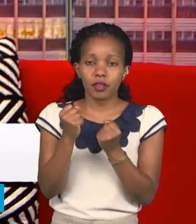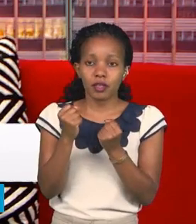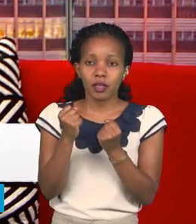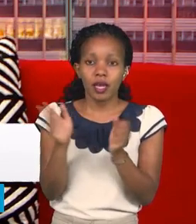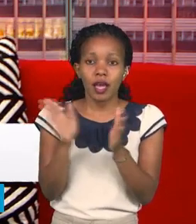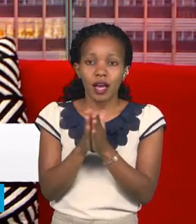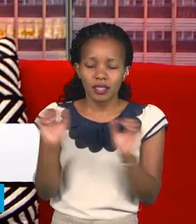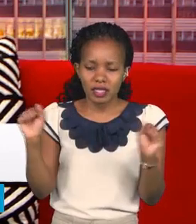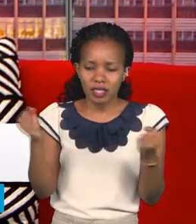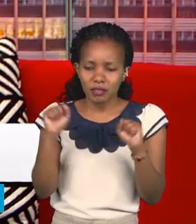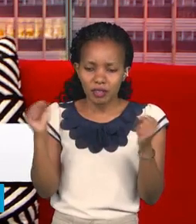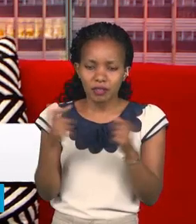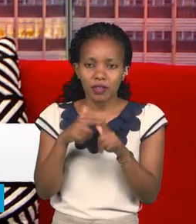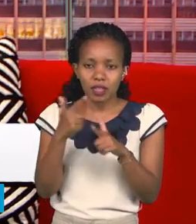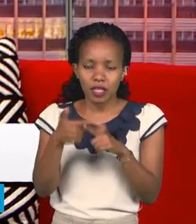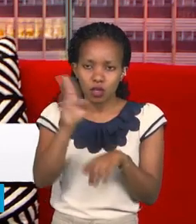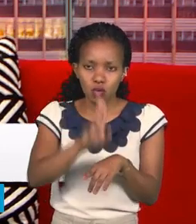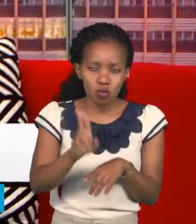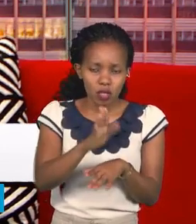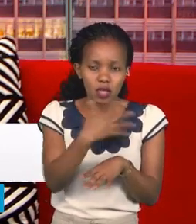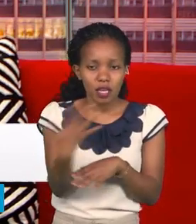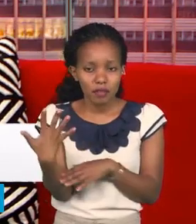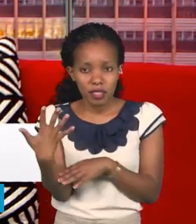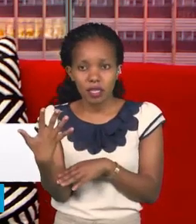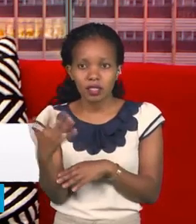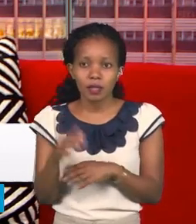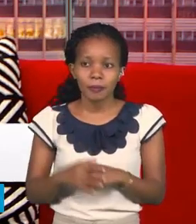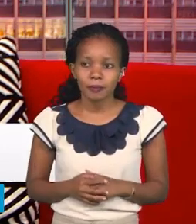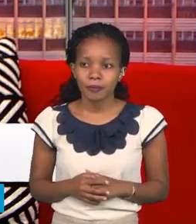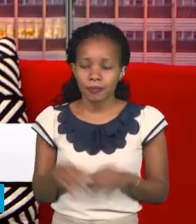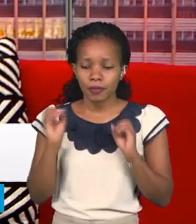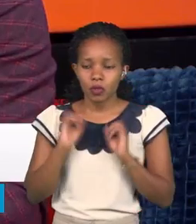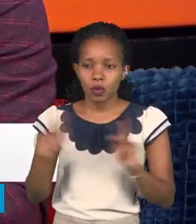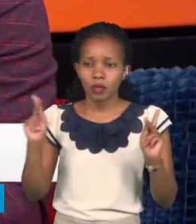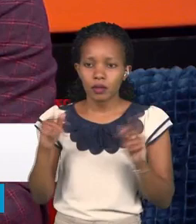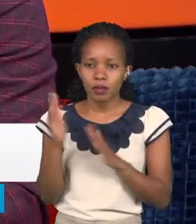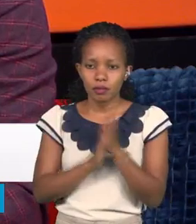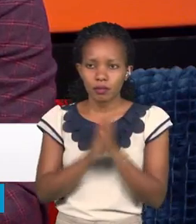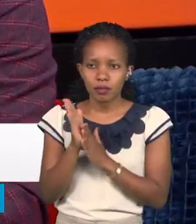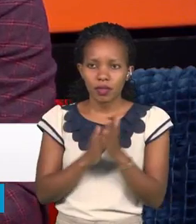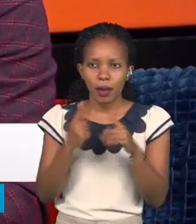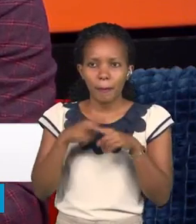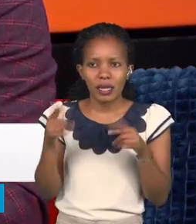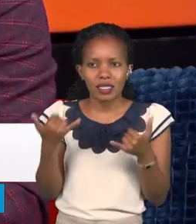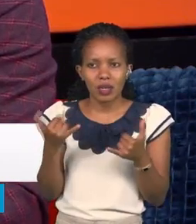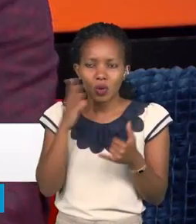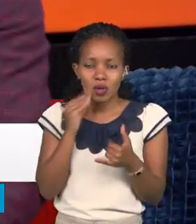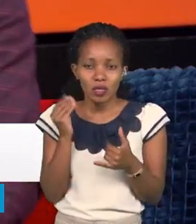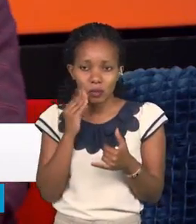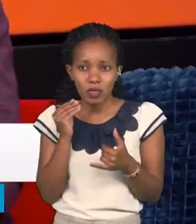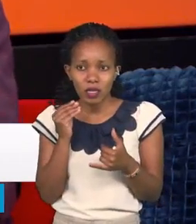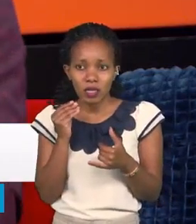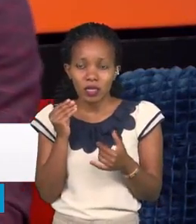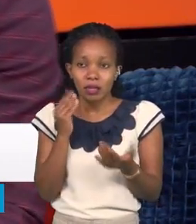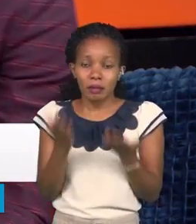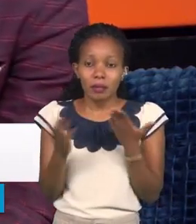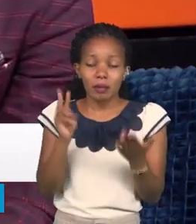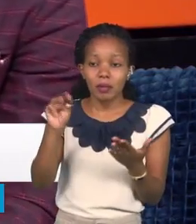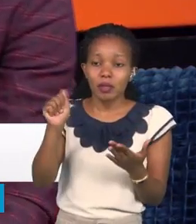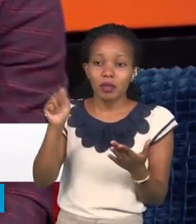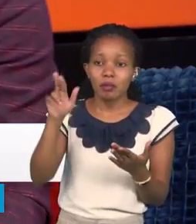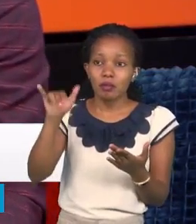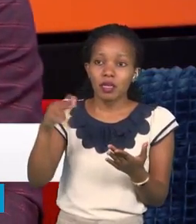Mm-hmm. And saved and then reinvest in the infrastructure. It's true that, it's true yeah. That. Okay, interesting. But do you look for experience? For example, at MediHill,